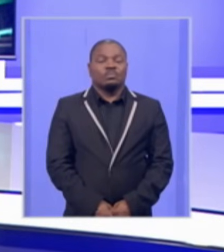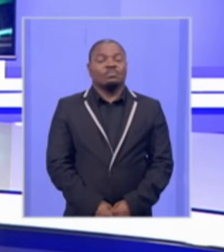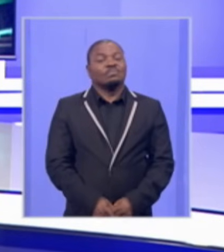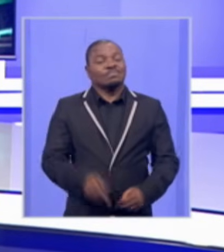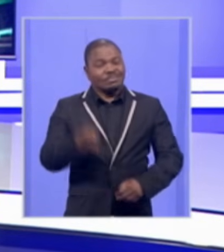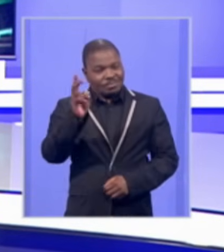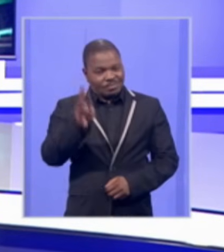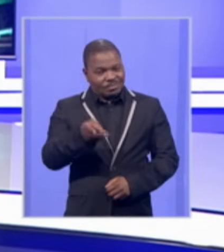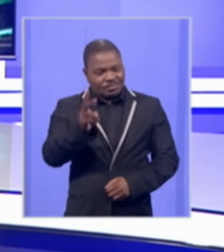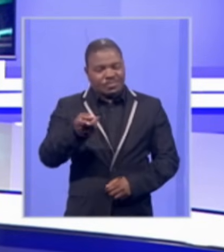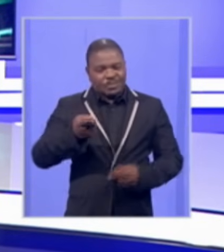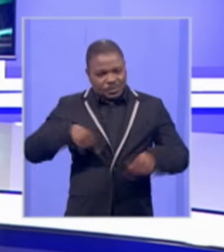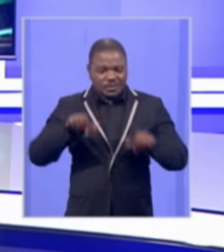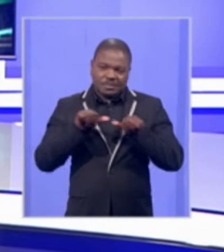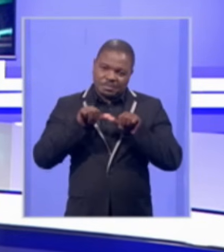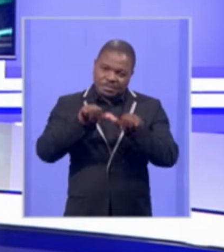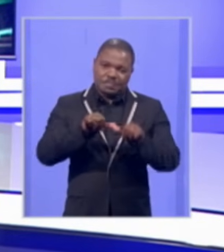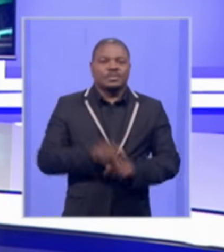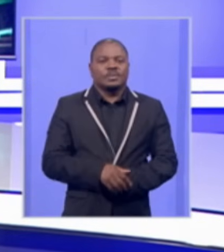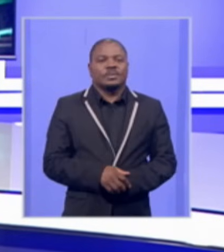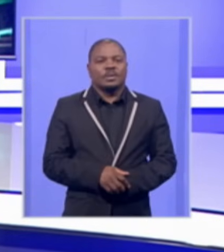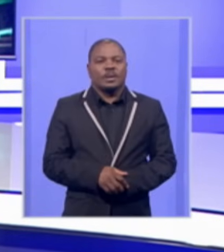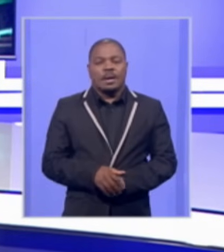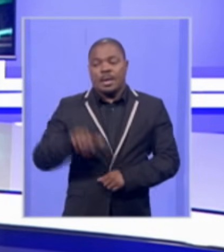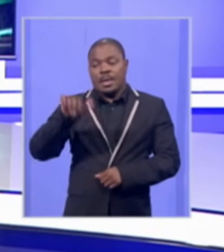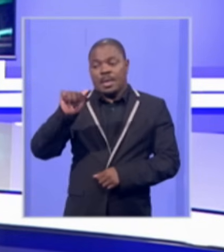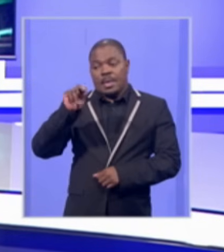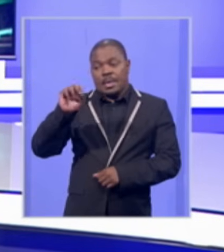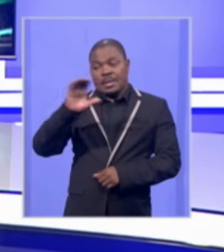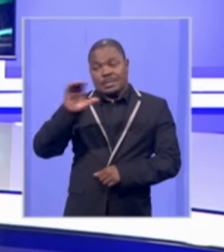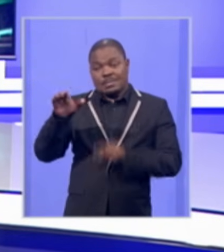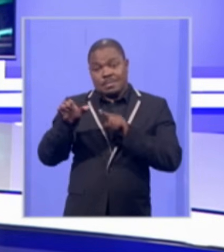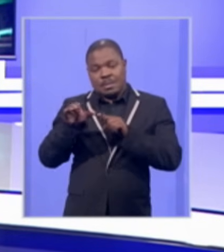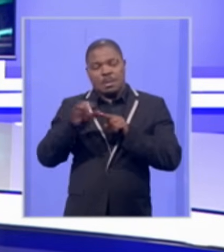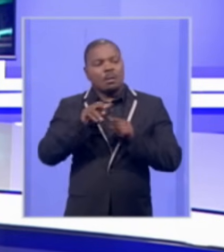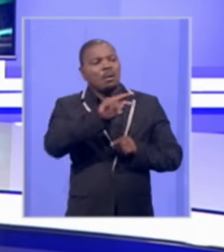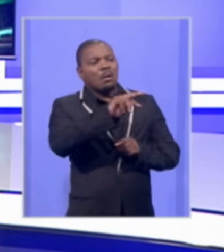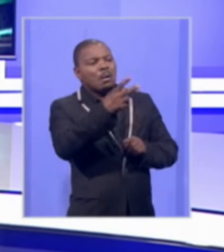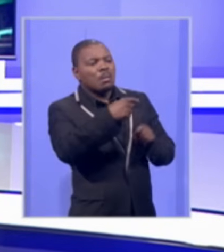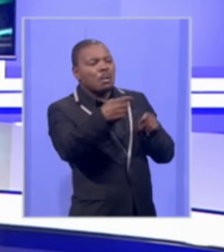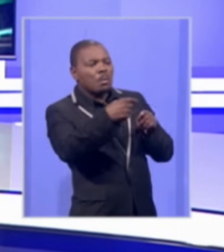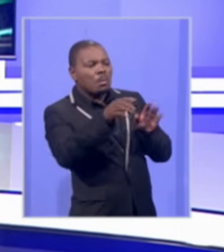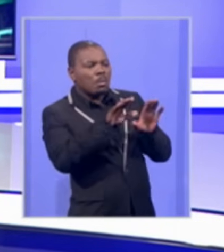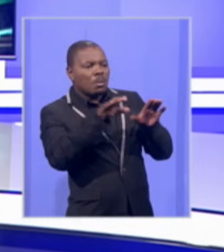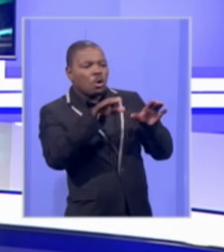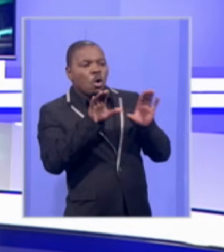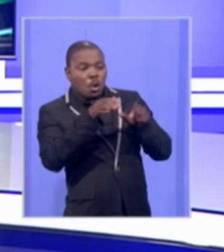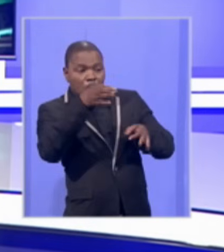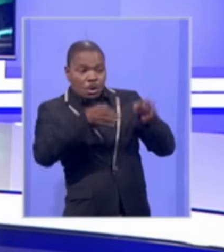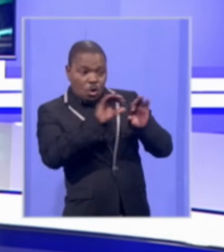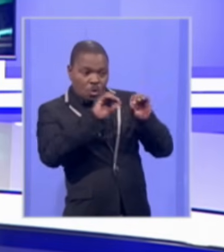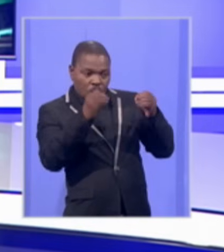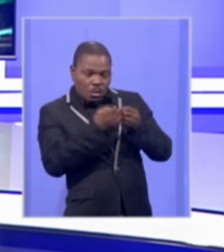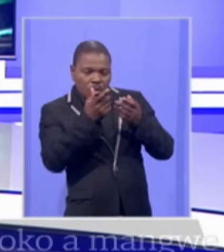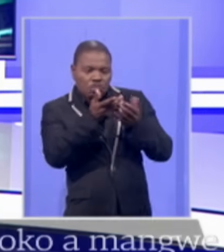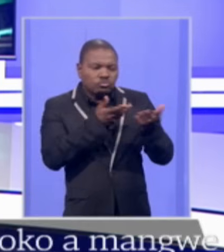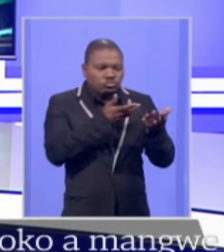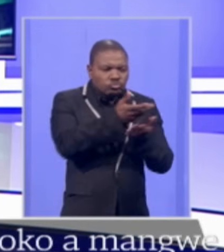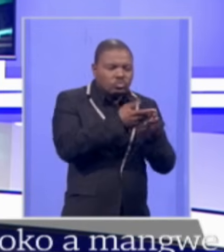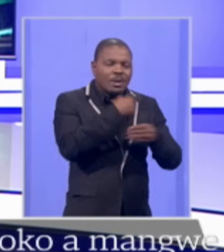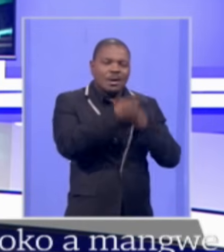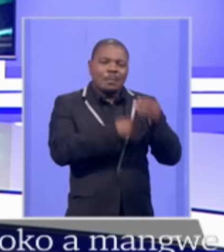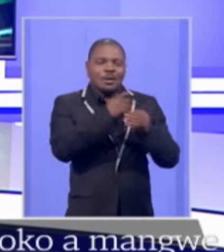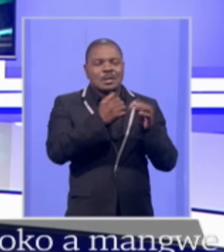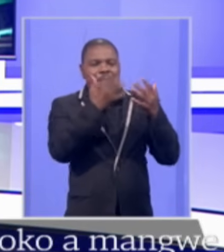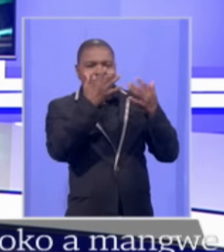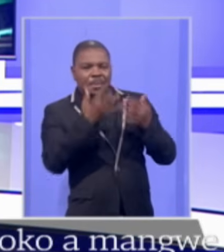Mothoetso re santse re le mmogo. ANC simolotse dipuisano le makoko a mangwe a dipolotiki ka ga tekanyetsokabo ya naga le